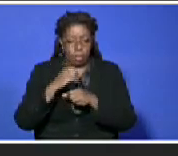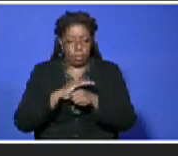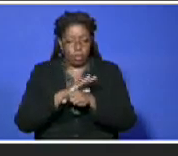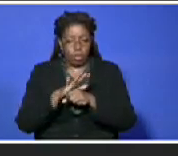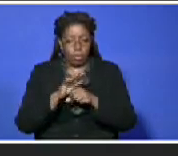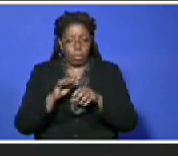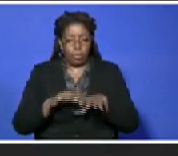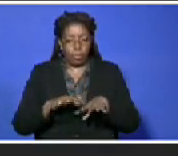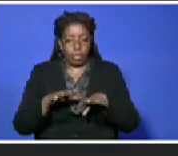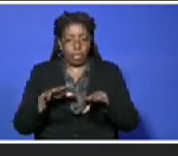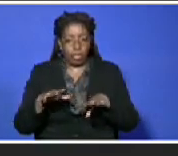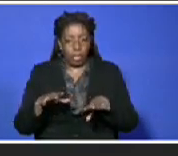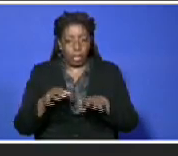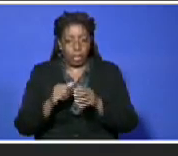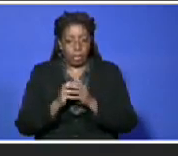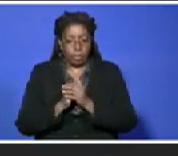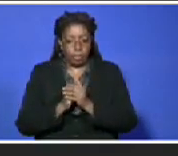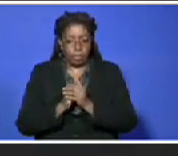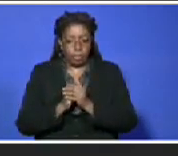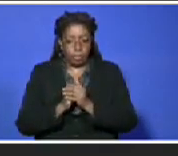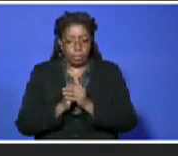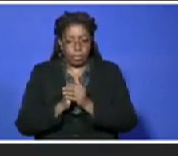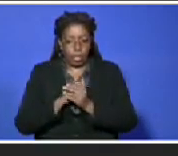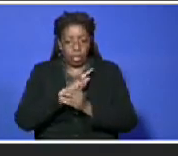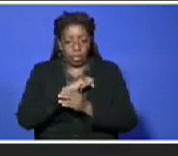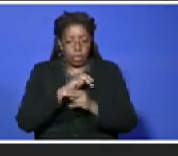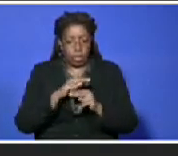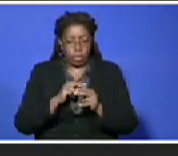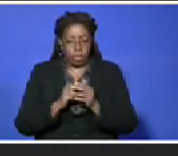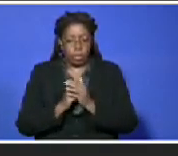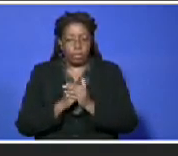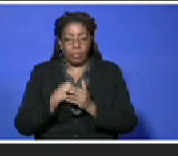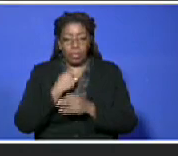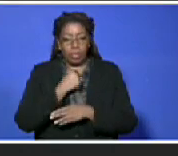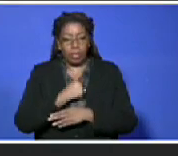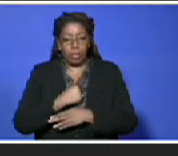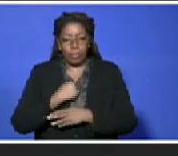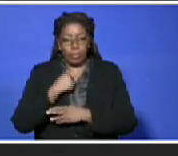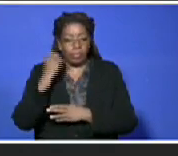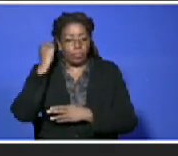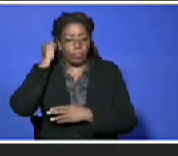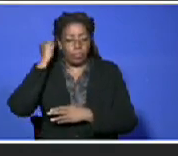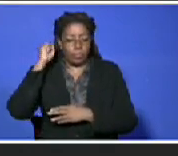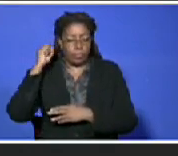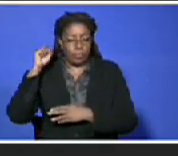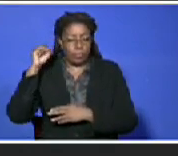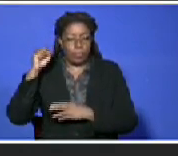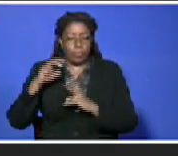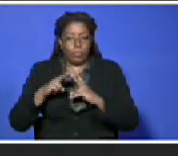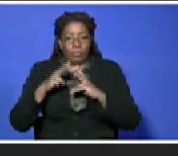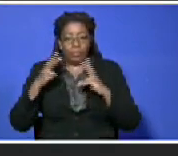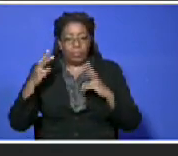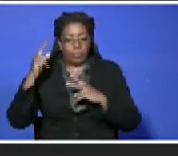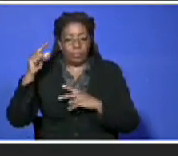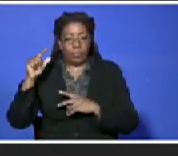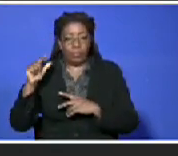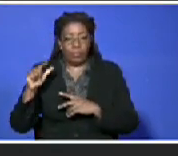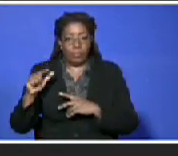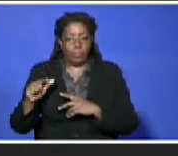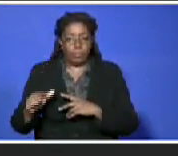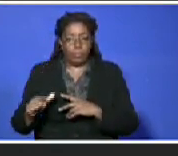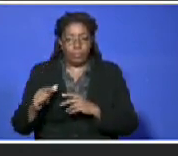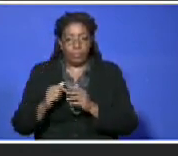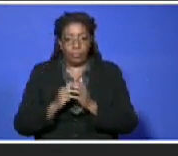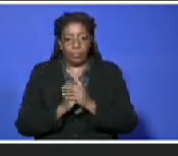the tourism numbers are trending in the right direction. Prime Minister, the most honorable Dr. Hubert Mendes, applauded the hoteliers for their